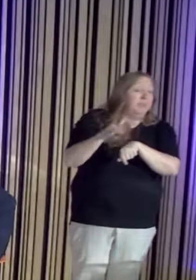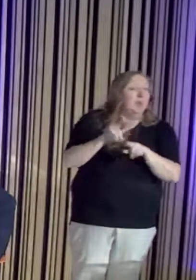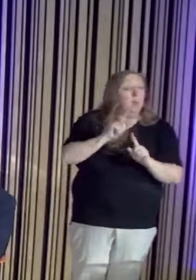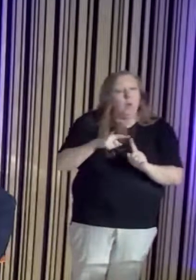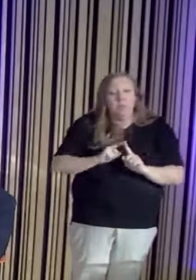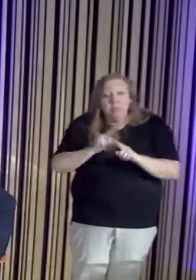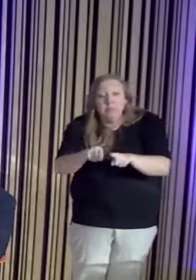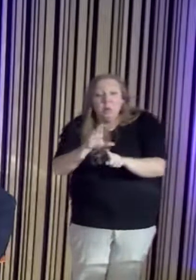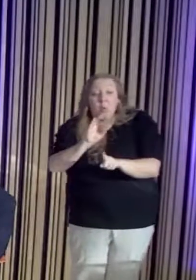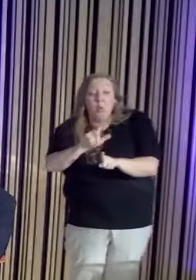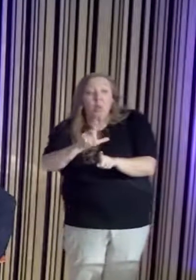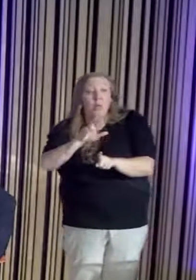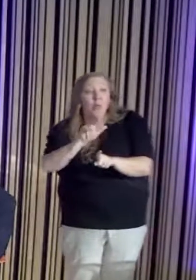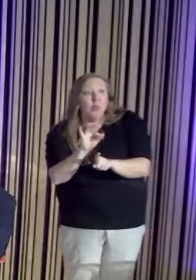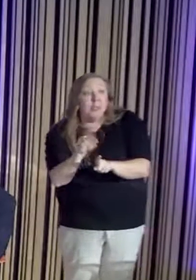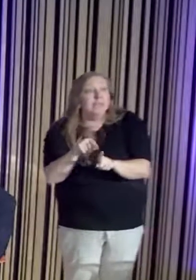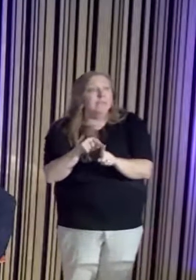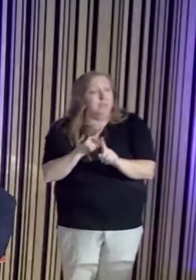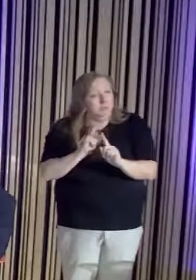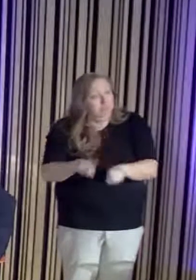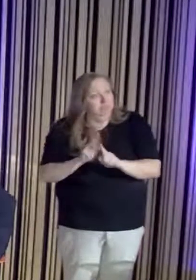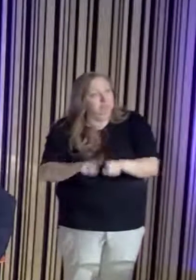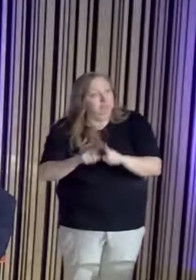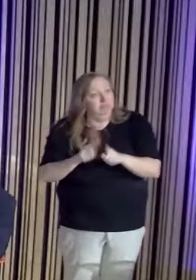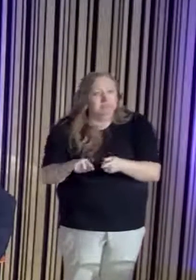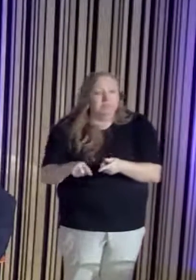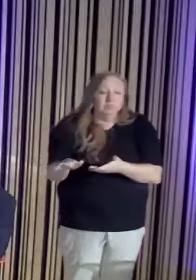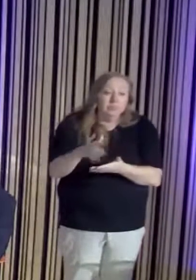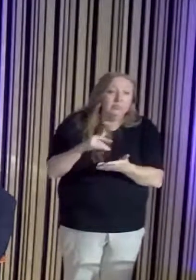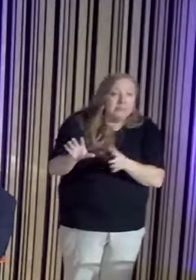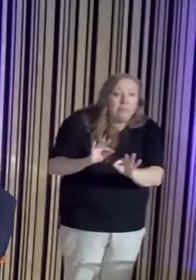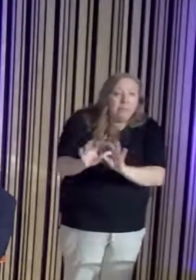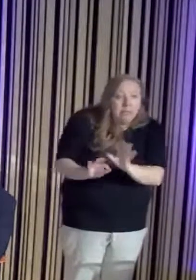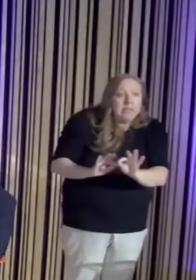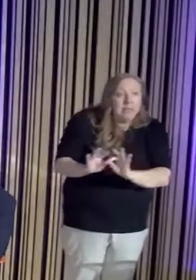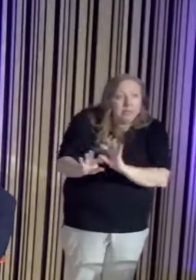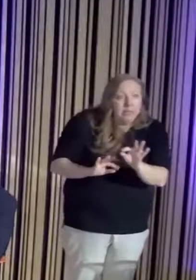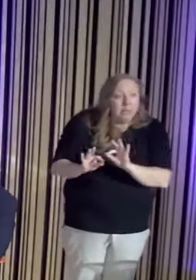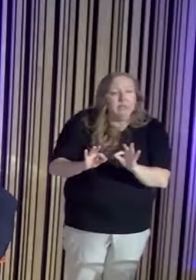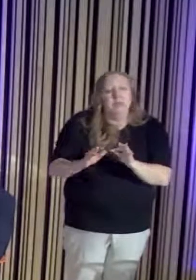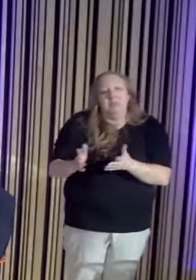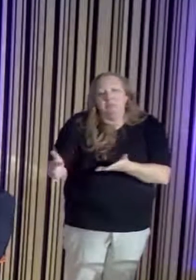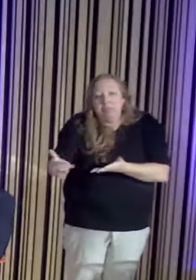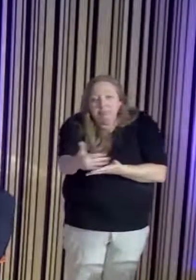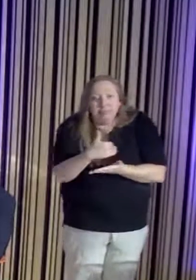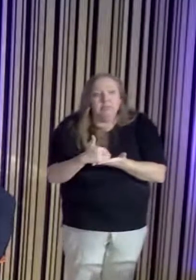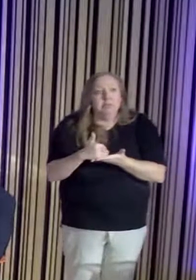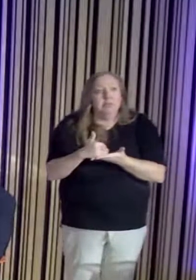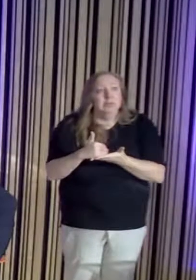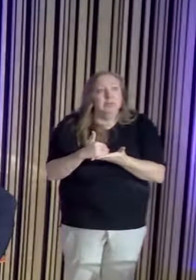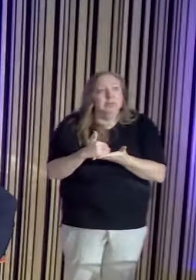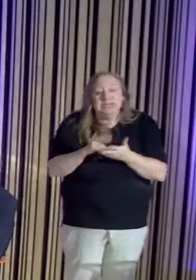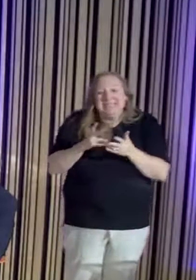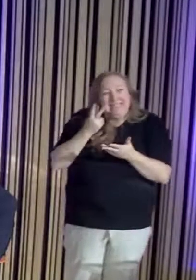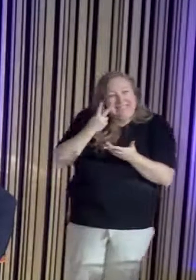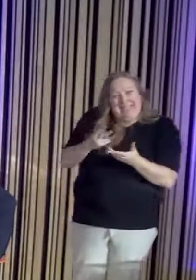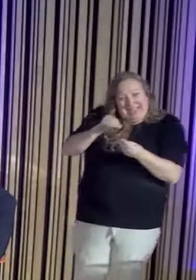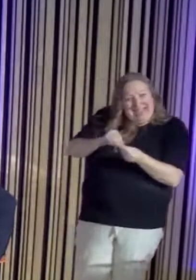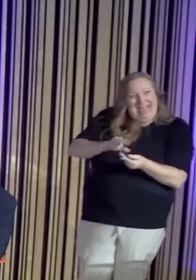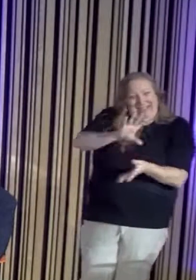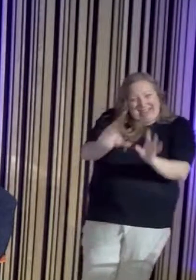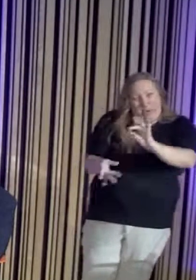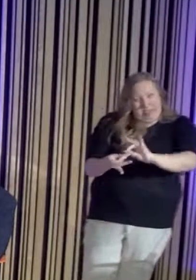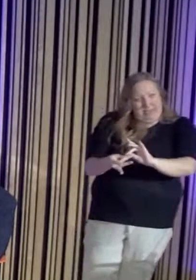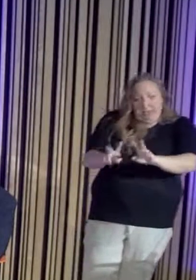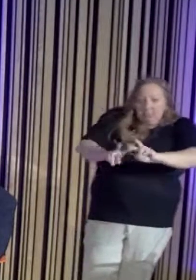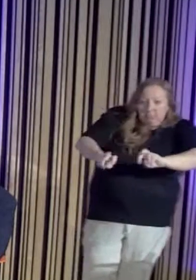we dove 4,000 times to sample the reefs, again, to look at the viruses and bacteria inside the body of the reef, to